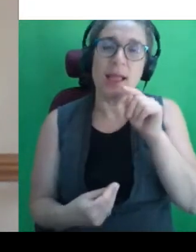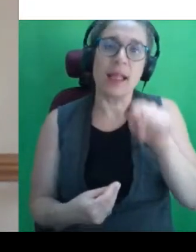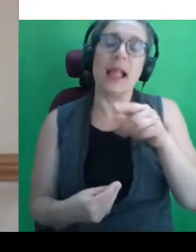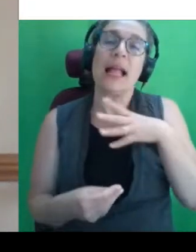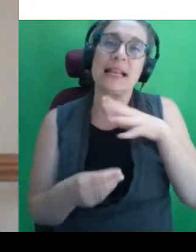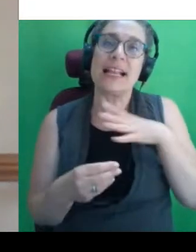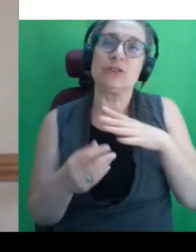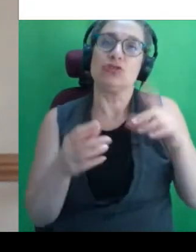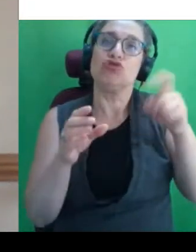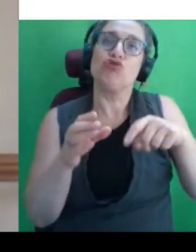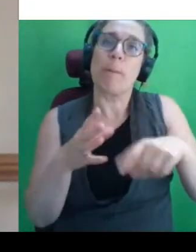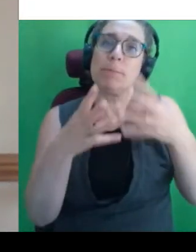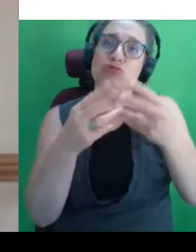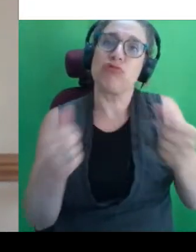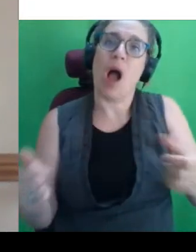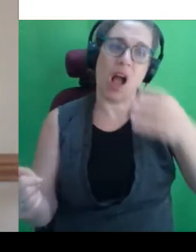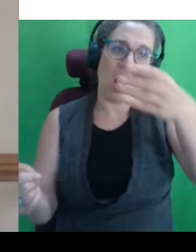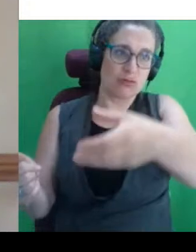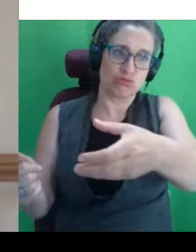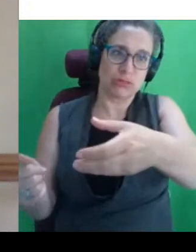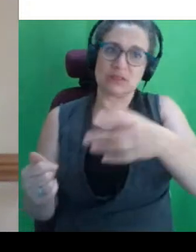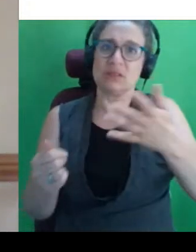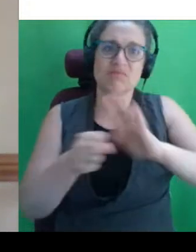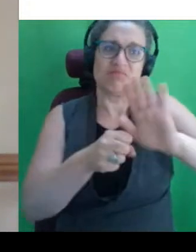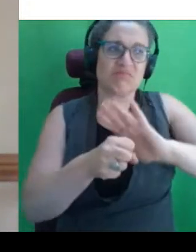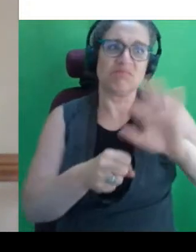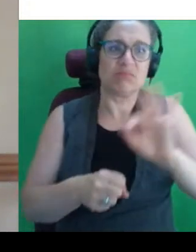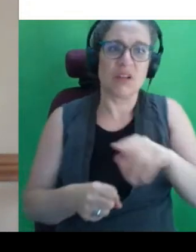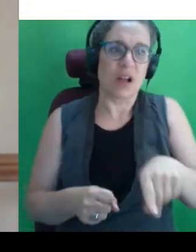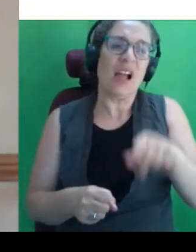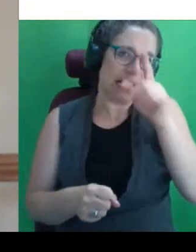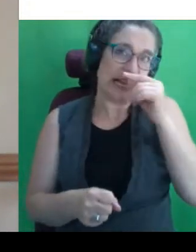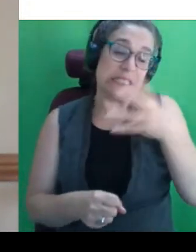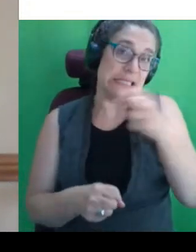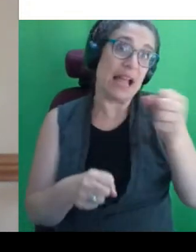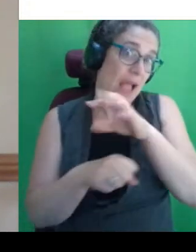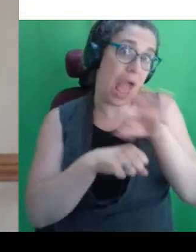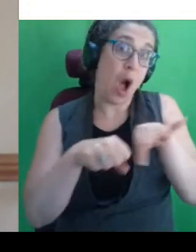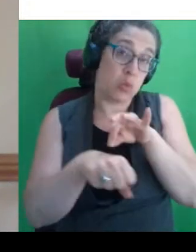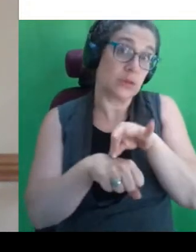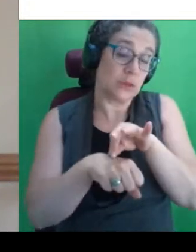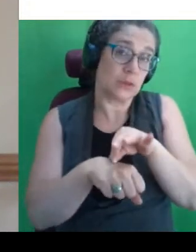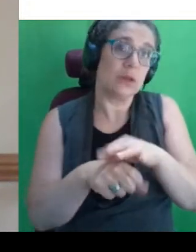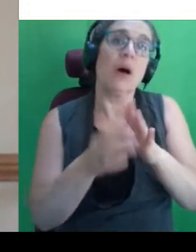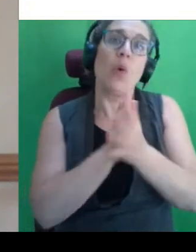And just a reminder, this can take a number of hours. So ideally what you would be asking your